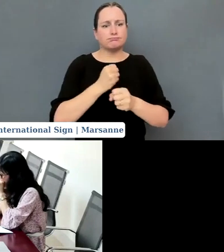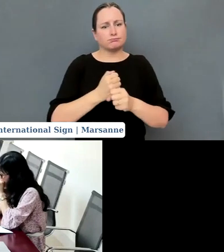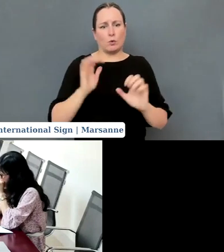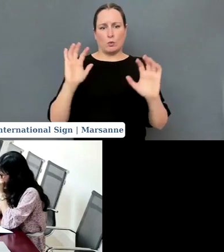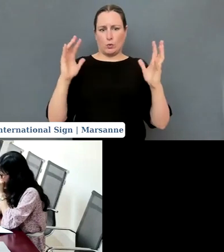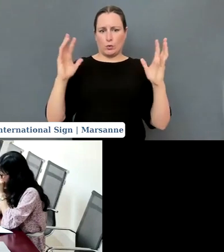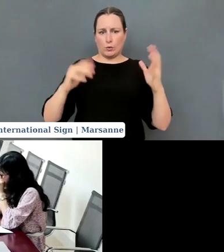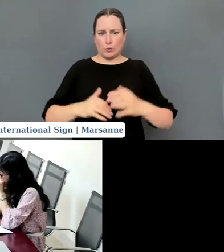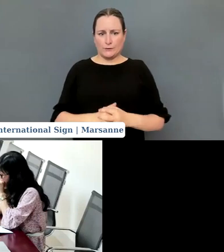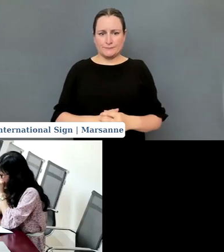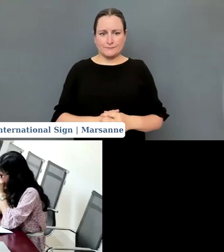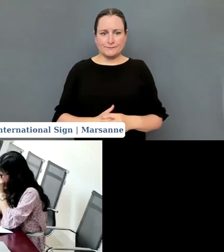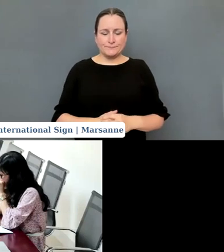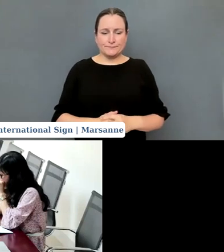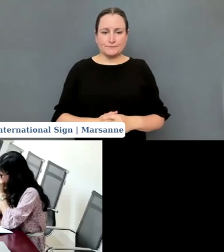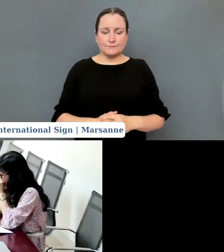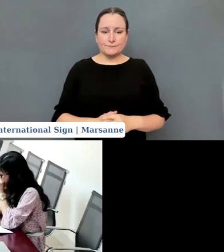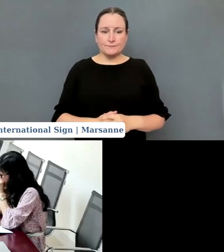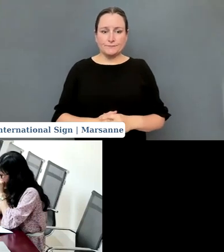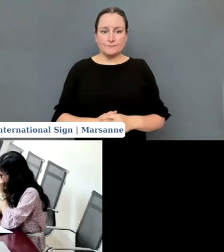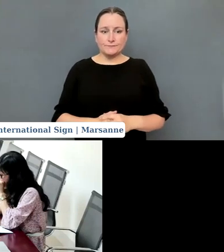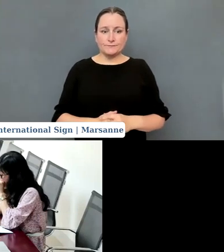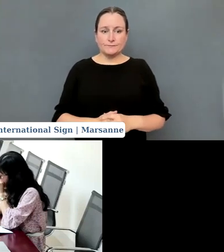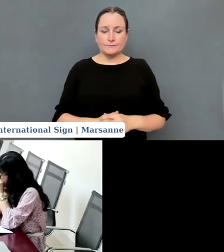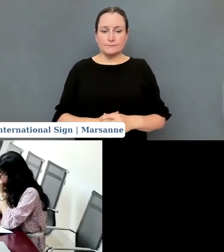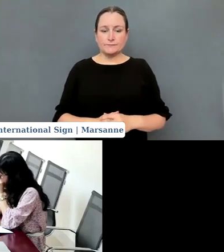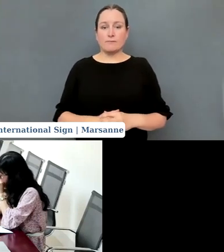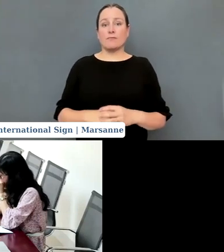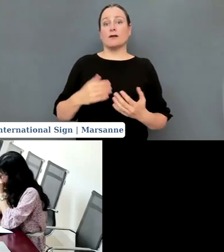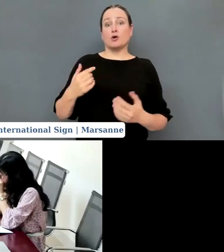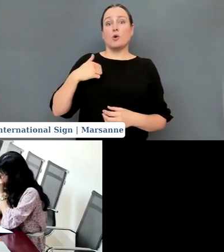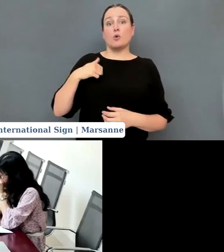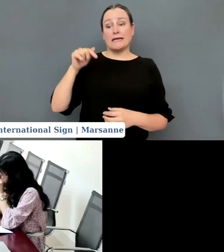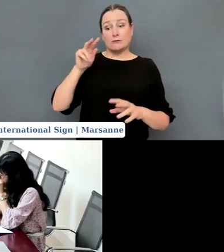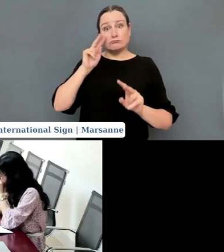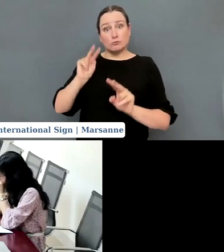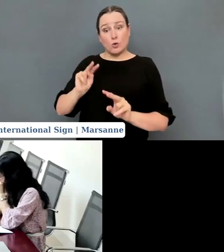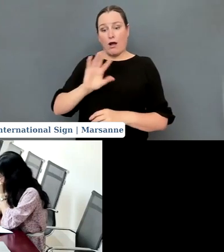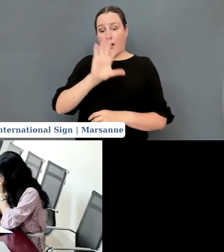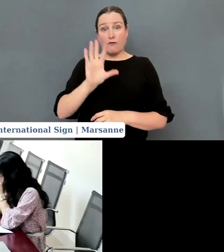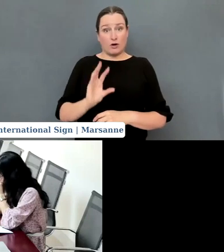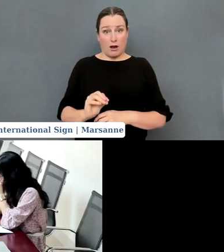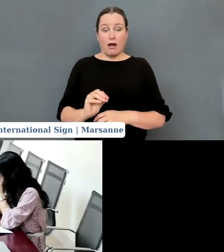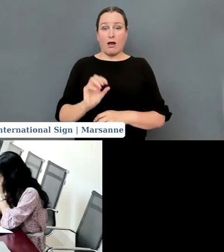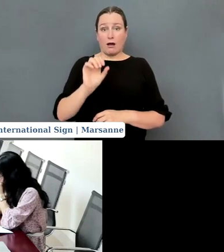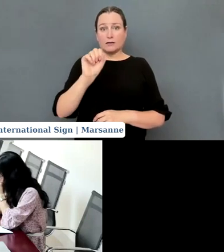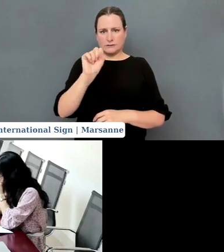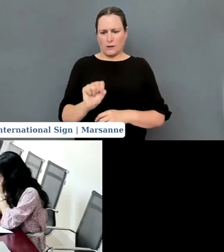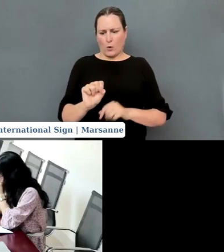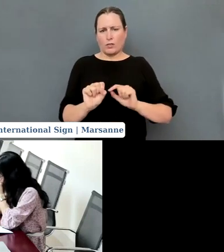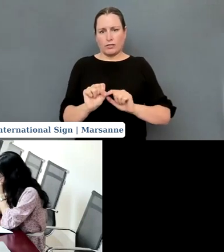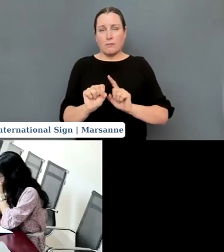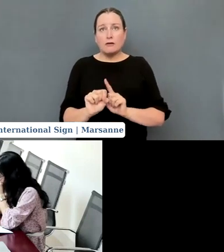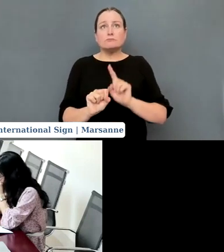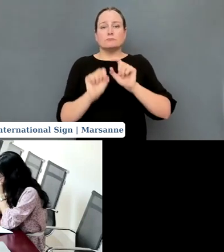currently is in Africa and includes Vietnam. So there's a south to south learning